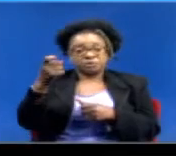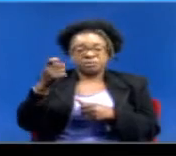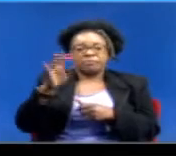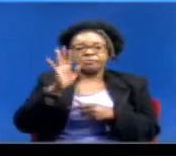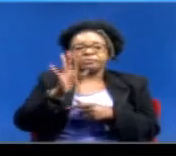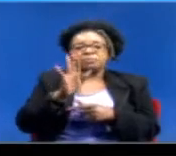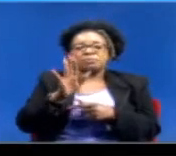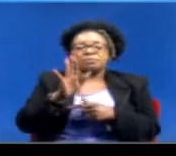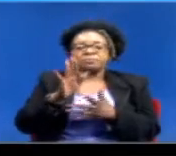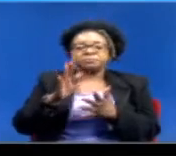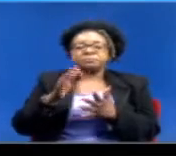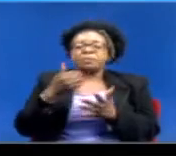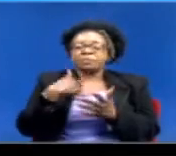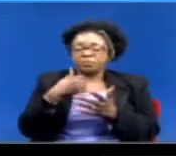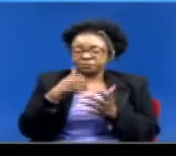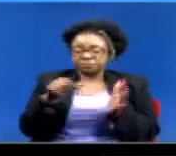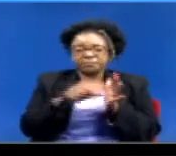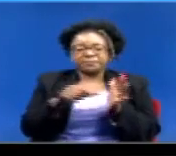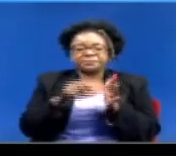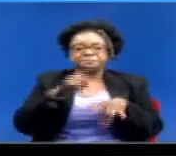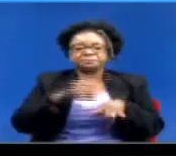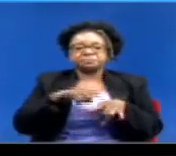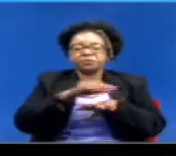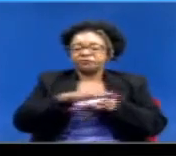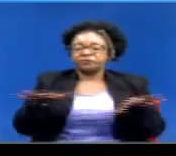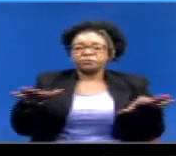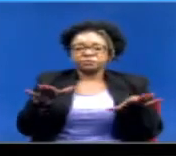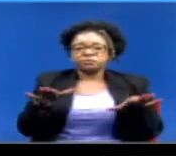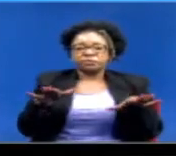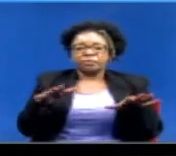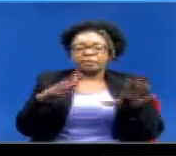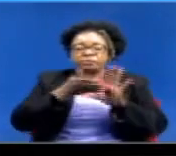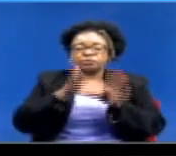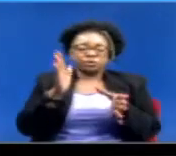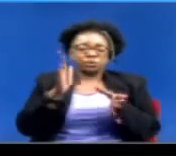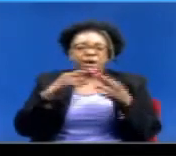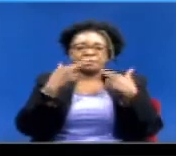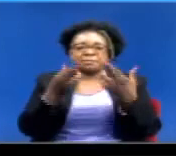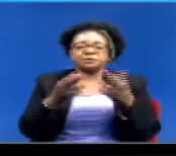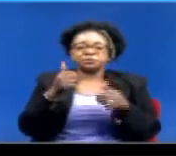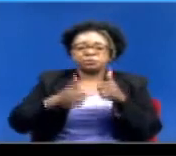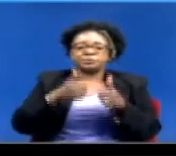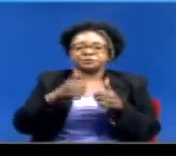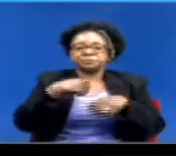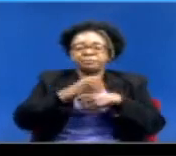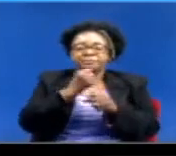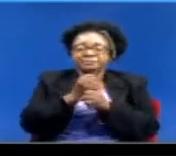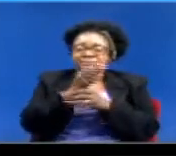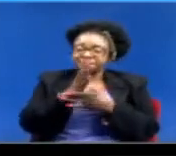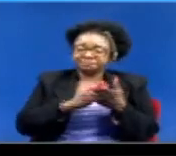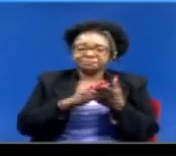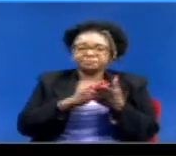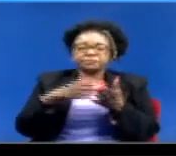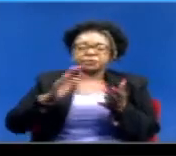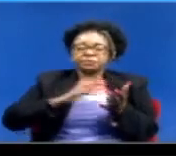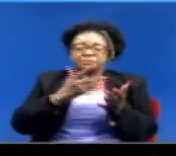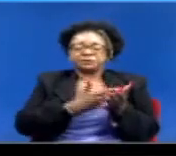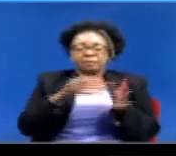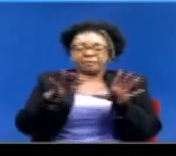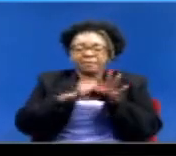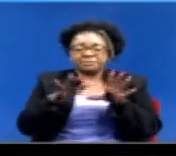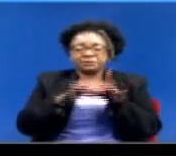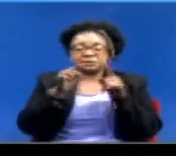under fire for allegedly declining to rescind remarks she made against some committee members, accusing them of being biased. The